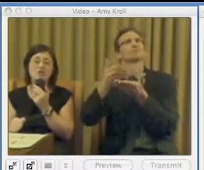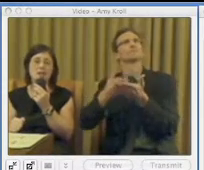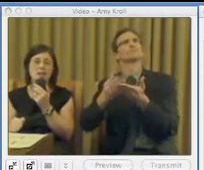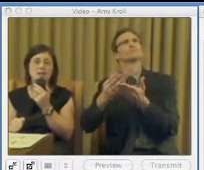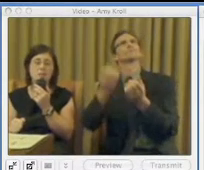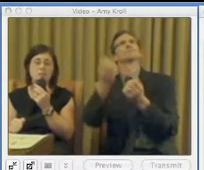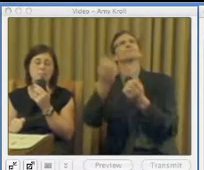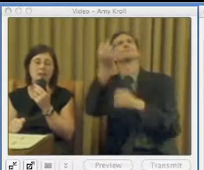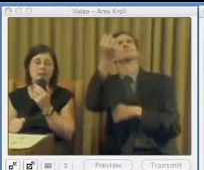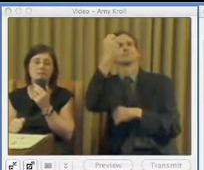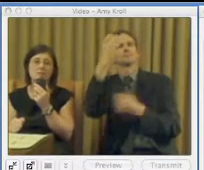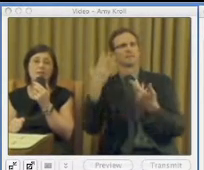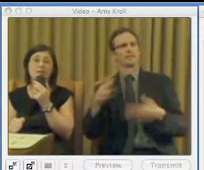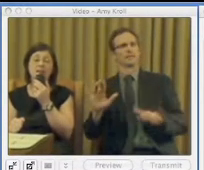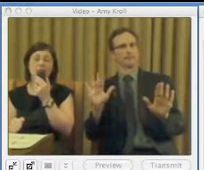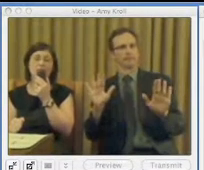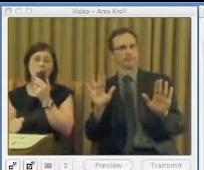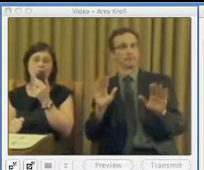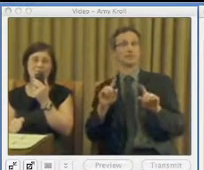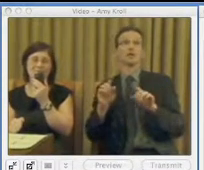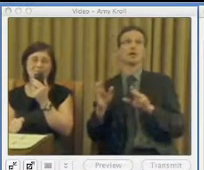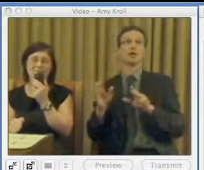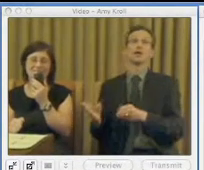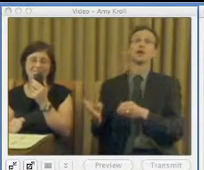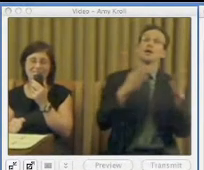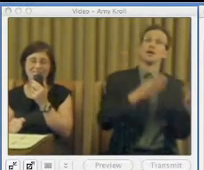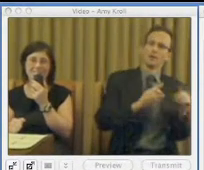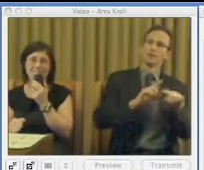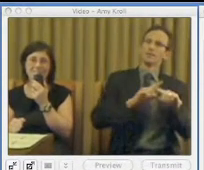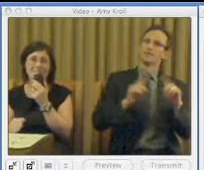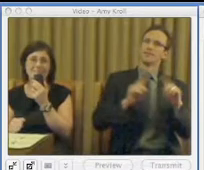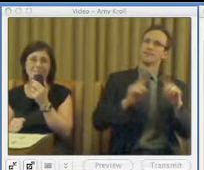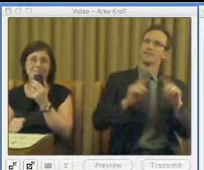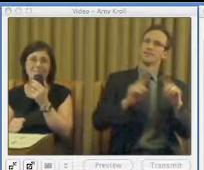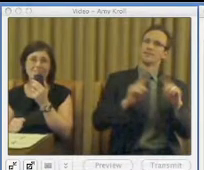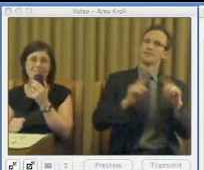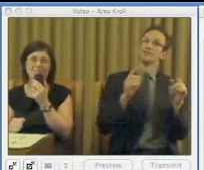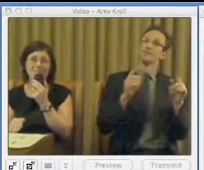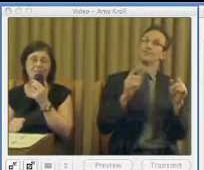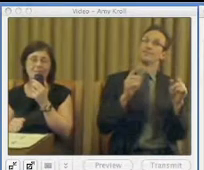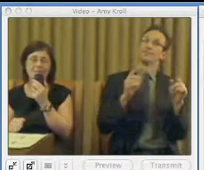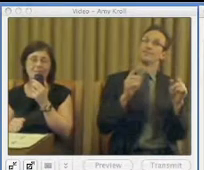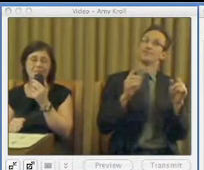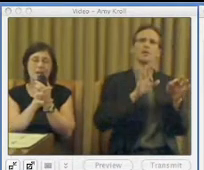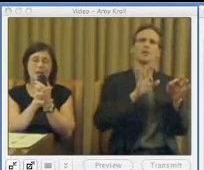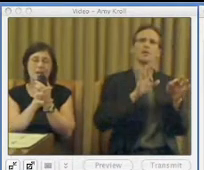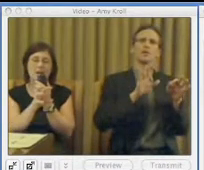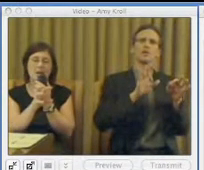In a courtroom setting, there potentially would be conflicting goals.